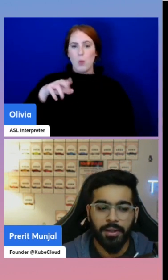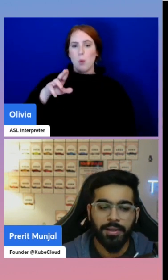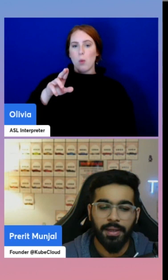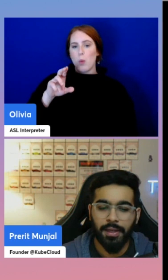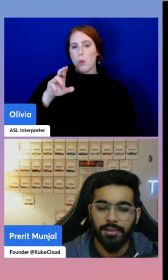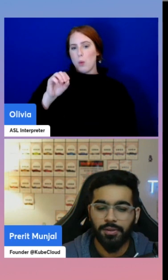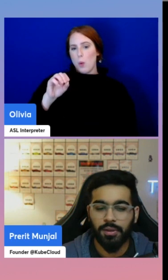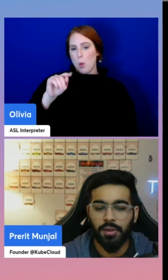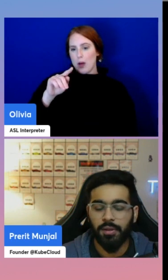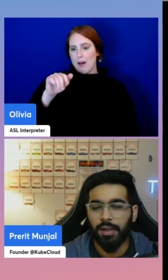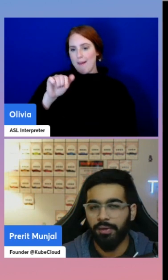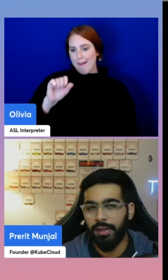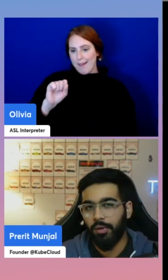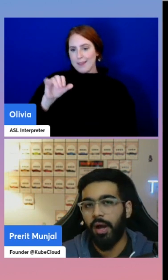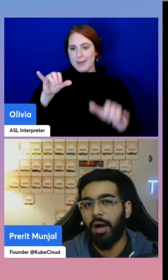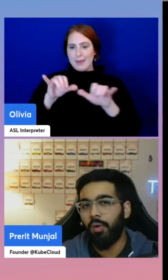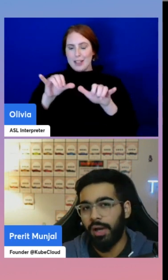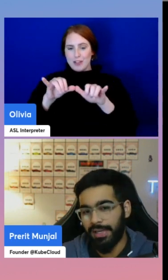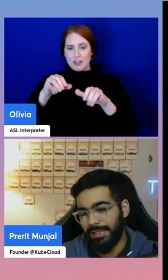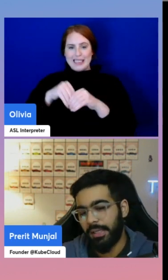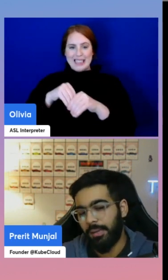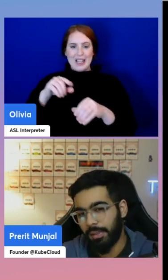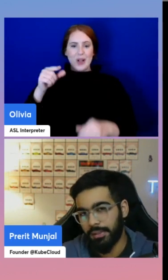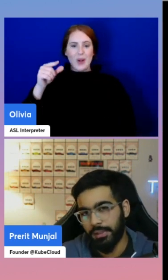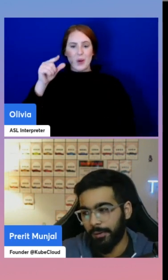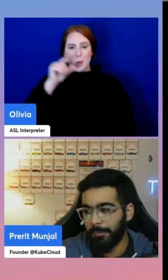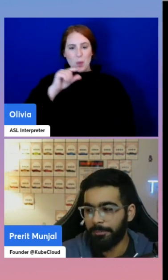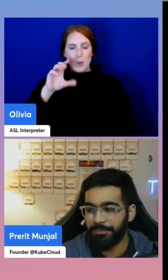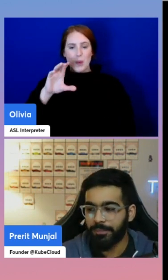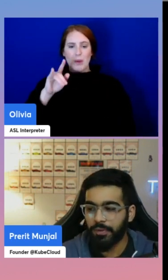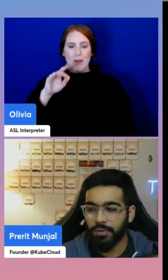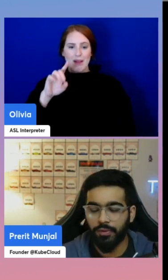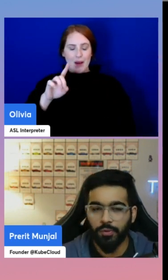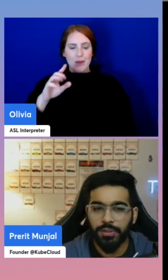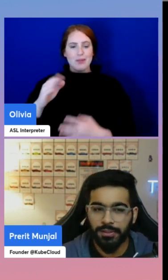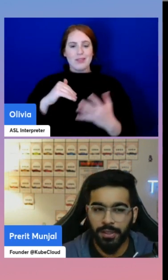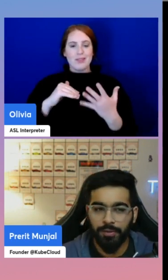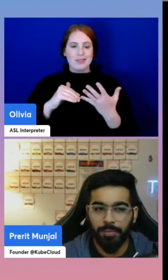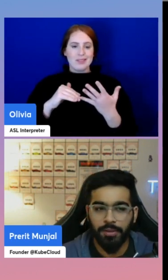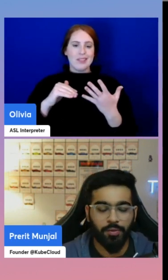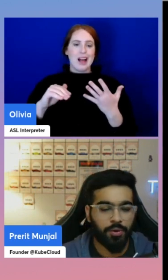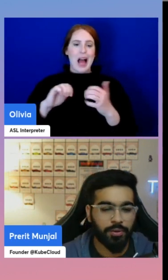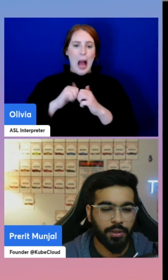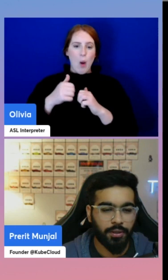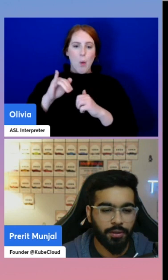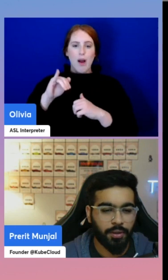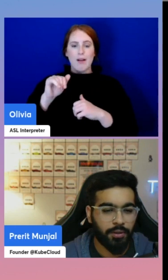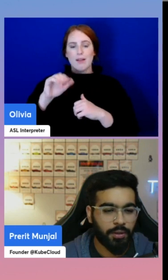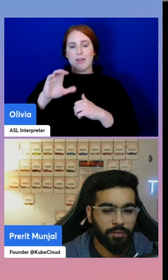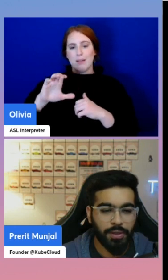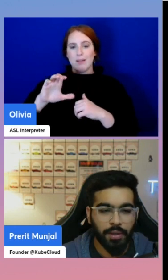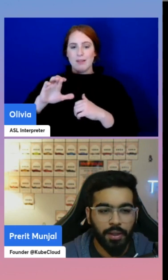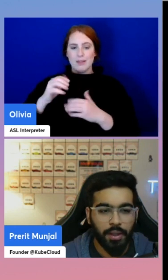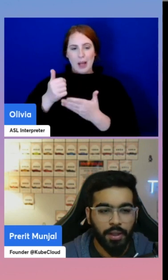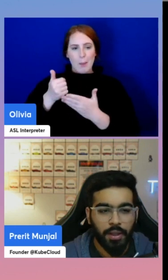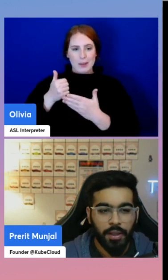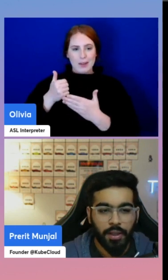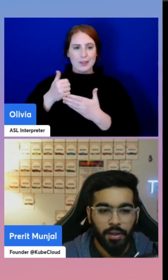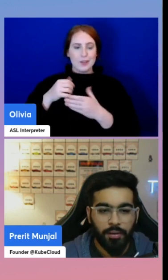And in the last, I will tell you how IAC helped us. Okay, so just stay with me throughout the